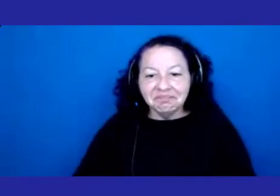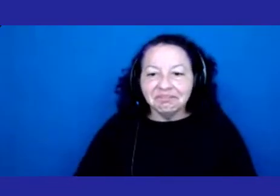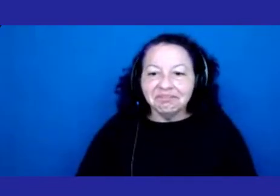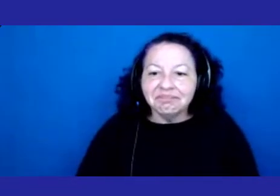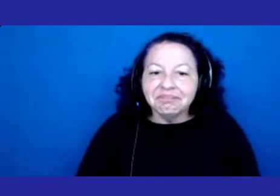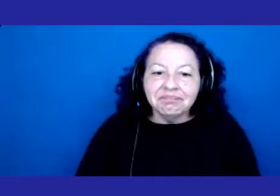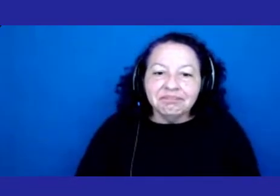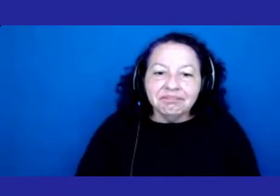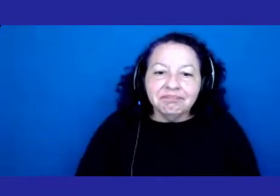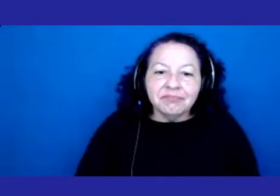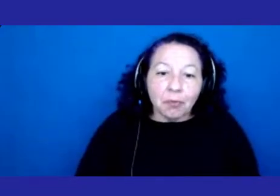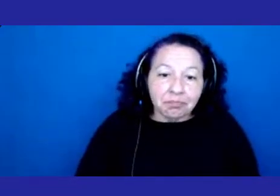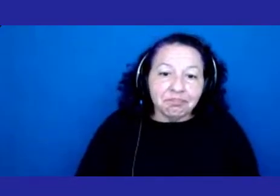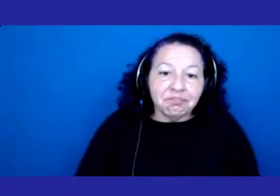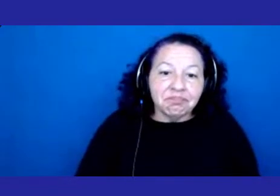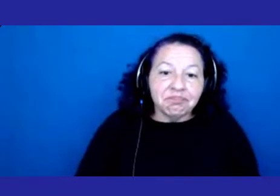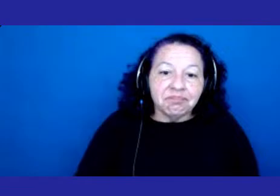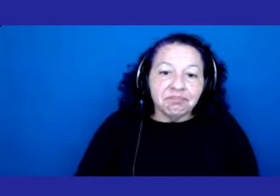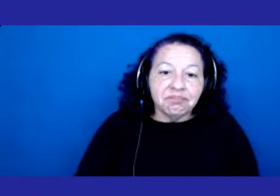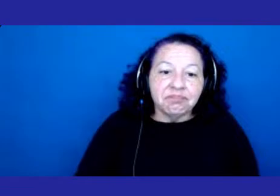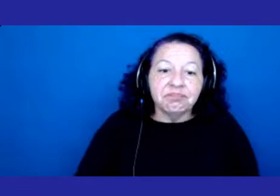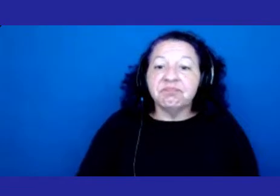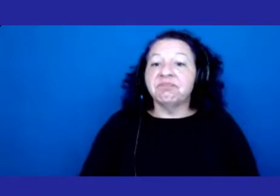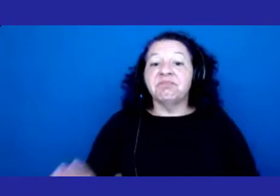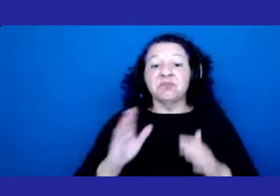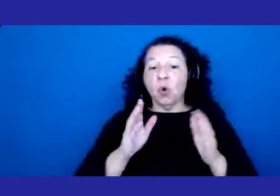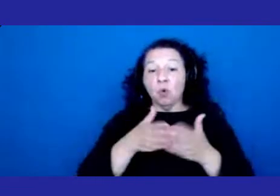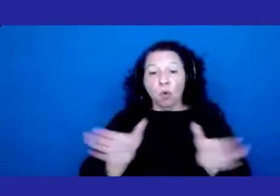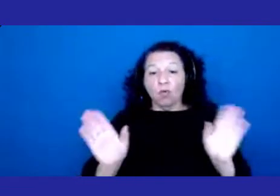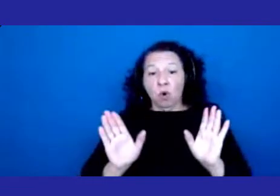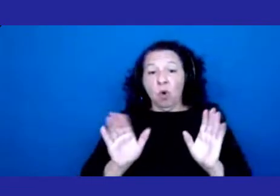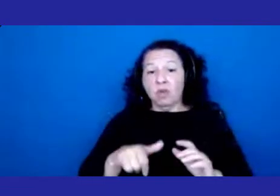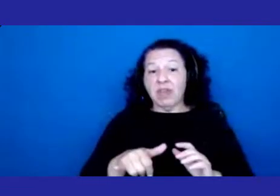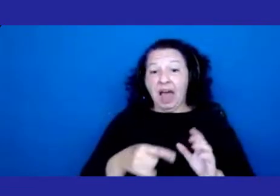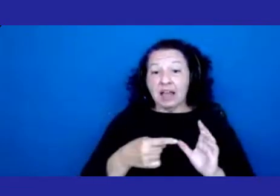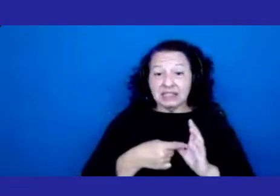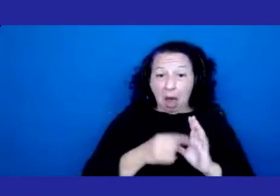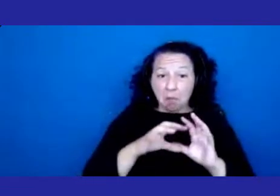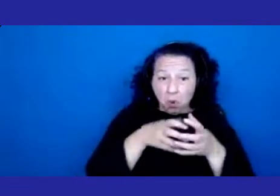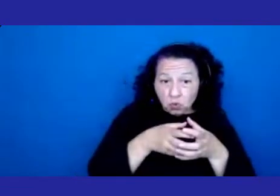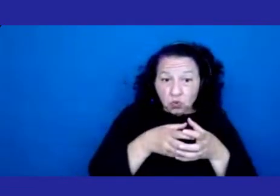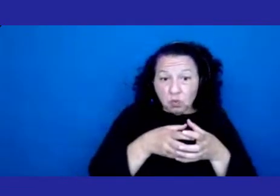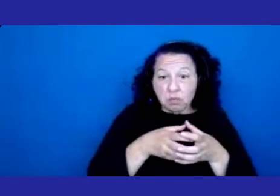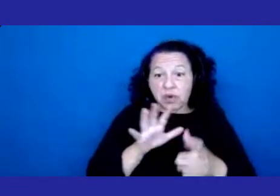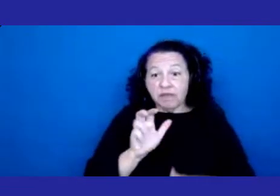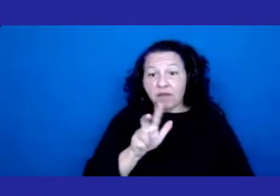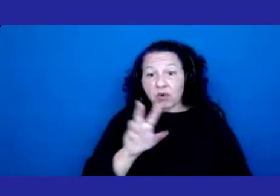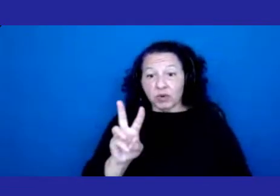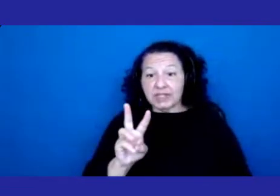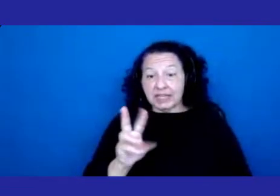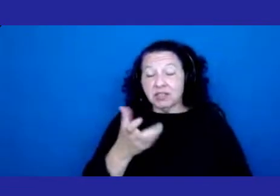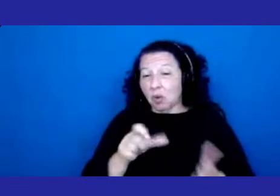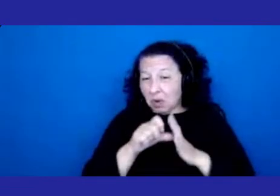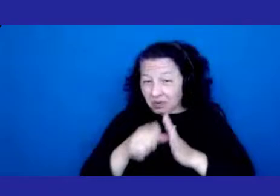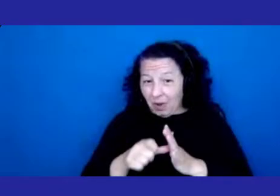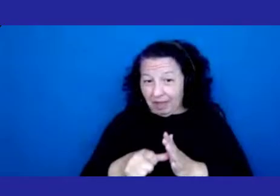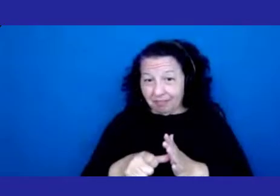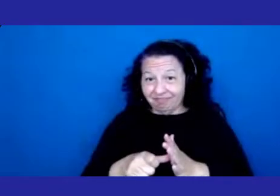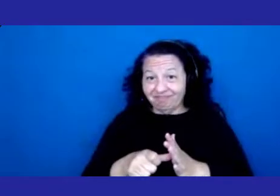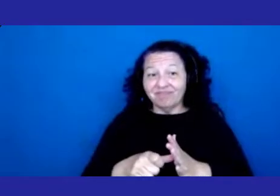so overall, that sample of 536, I would just like to highlight that